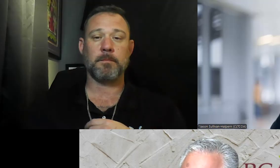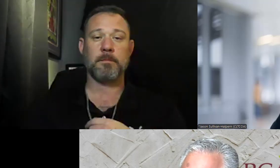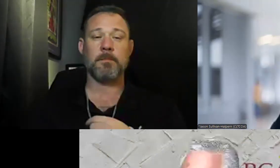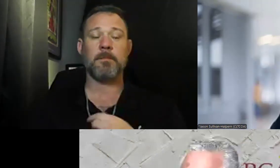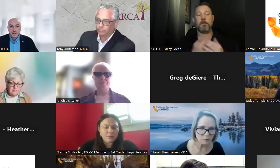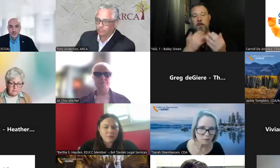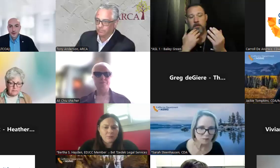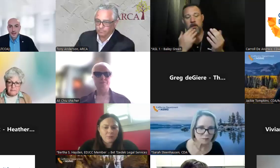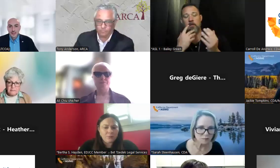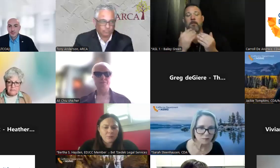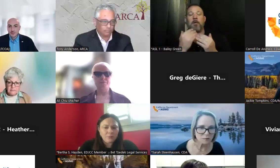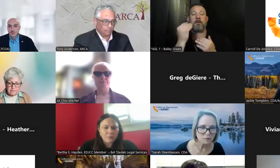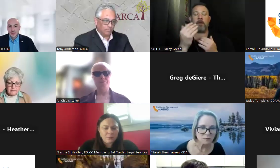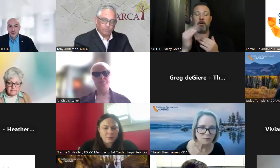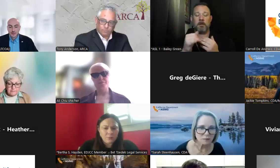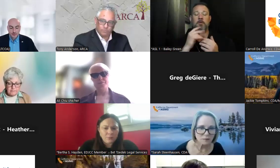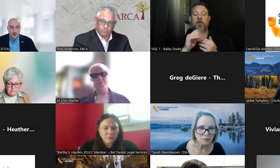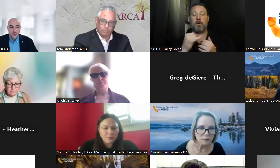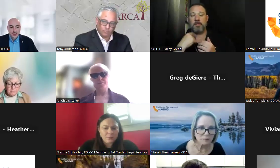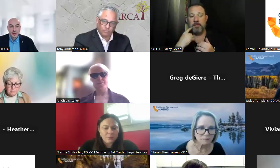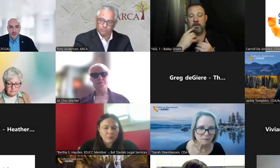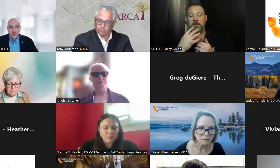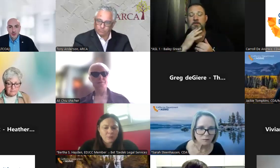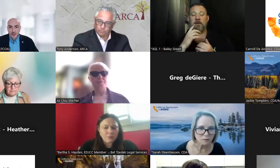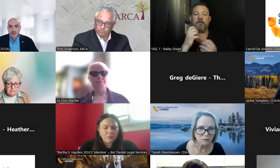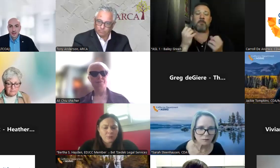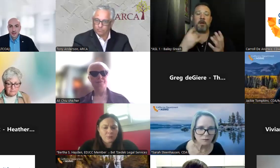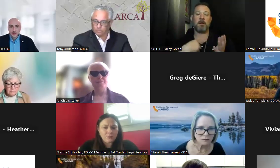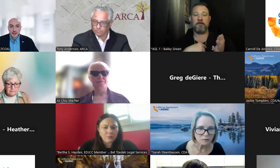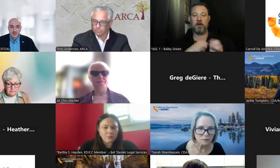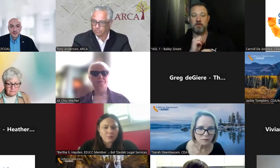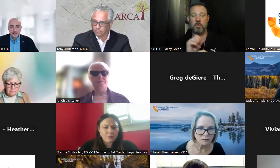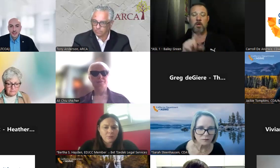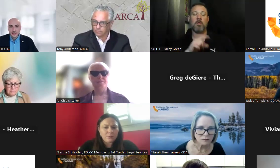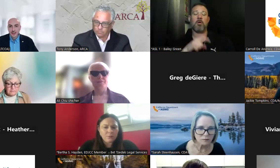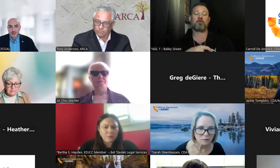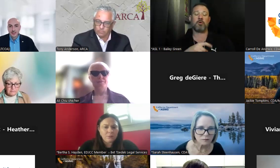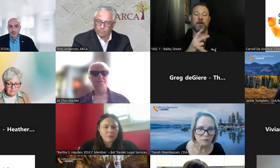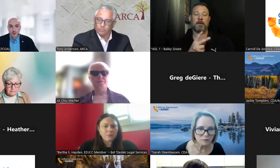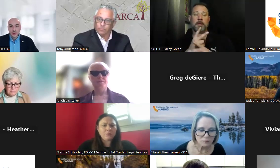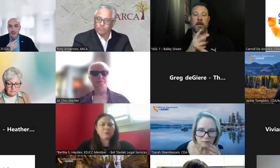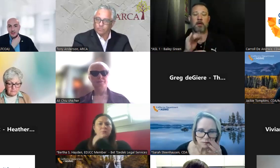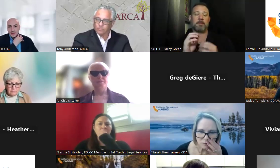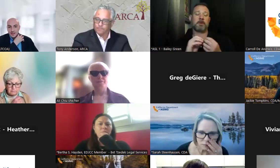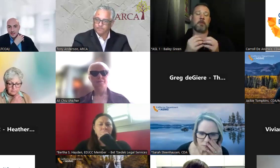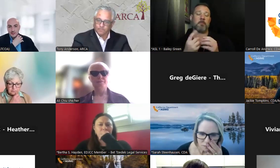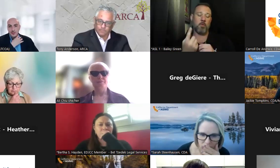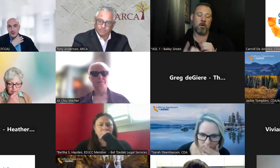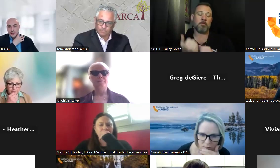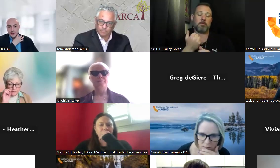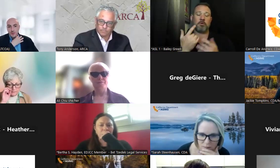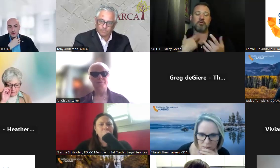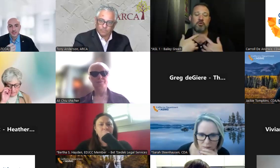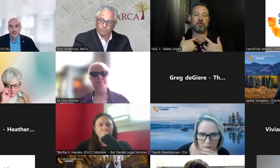Thank you for elevating that, Tony. I think speaking for a lot of us working in the long-term care side of things, that is the number one